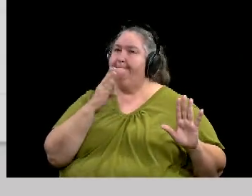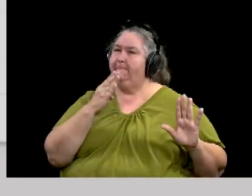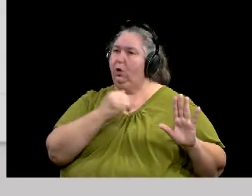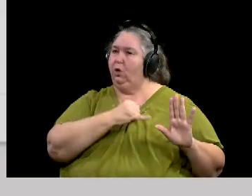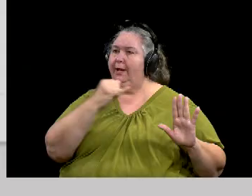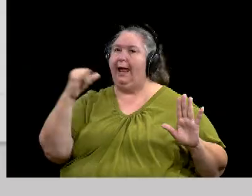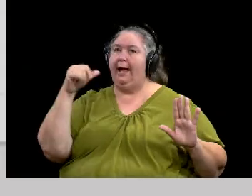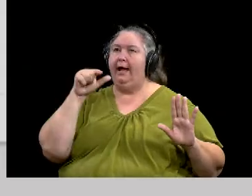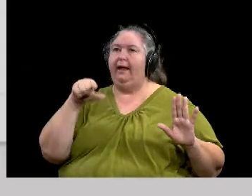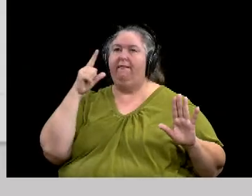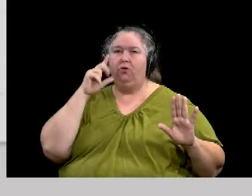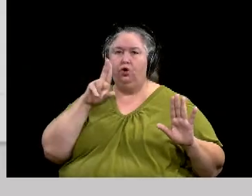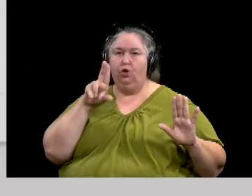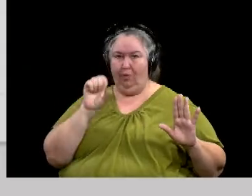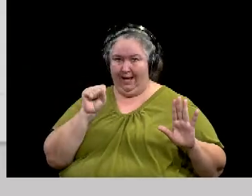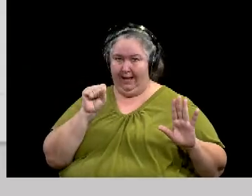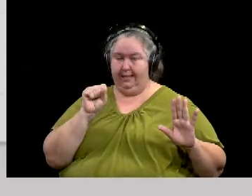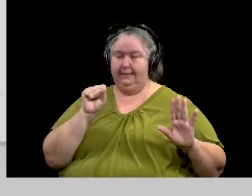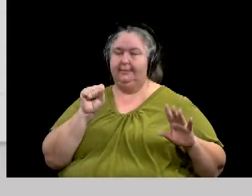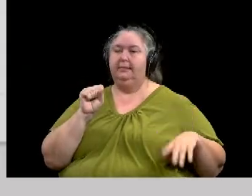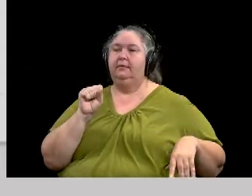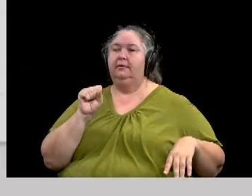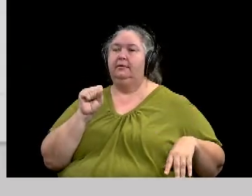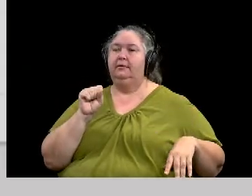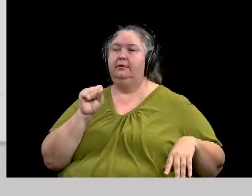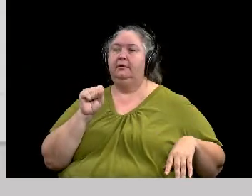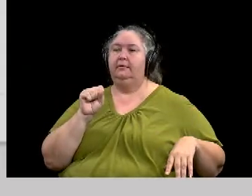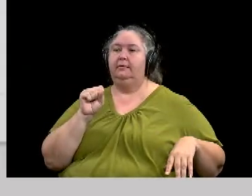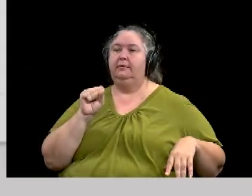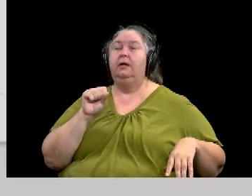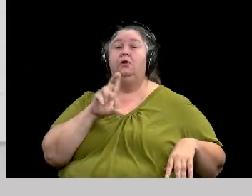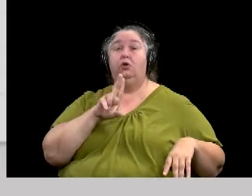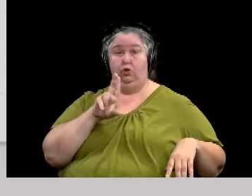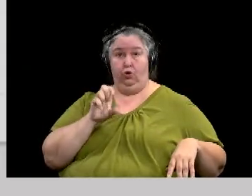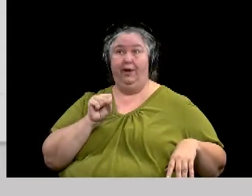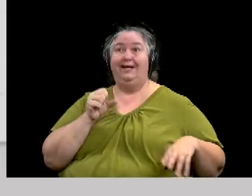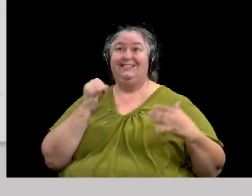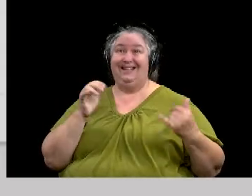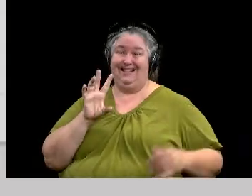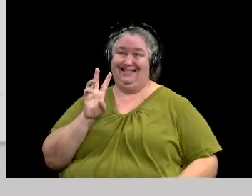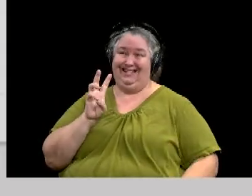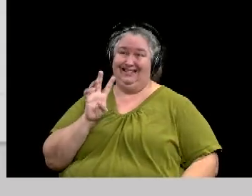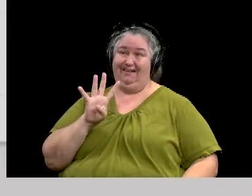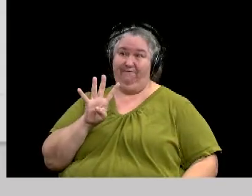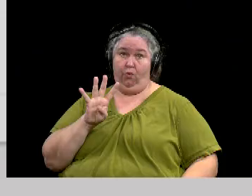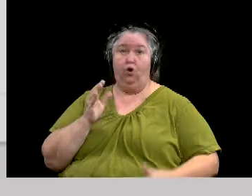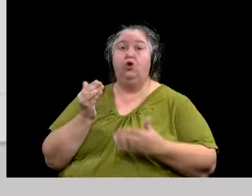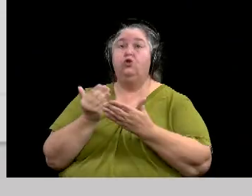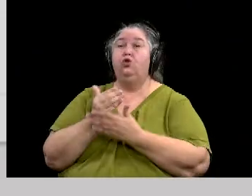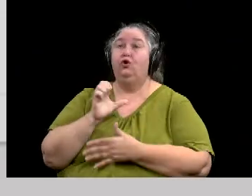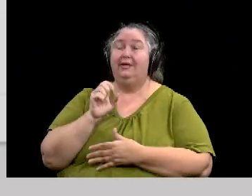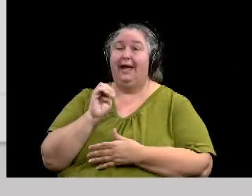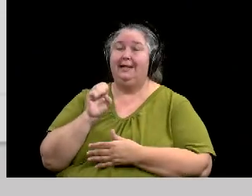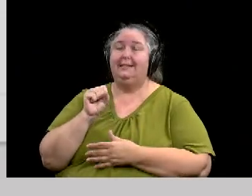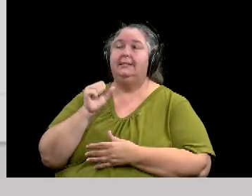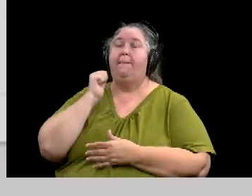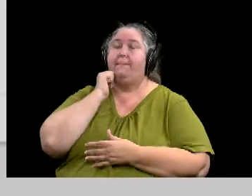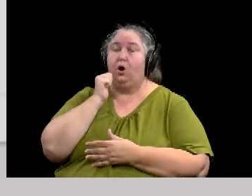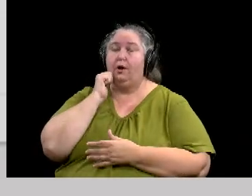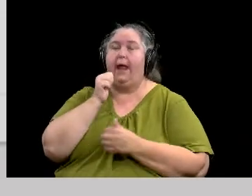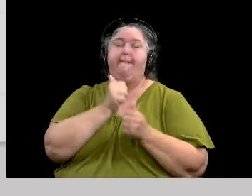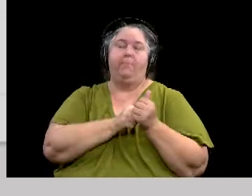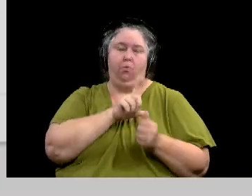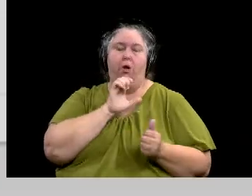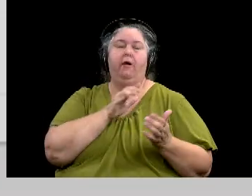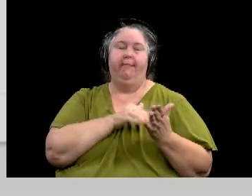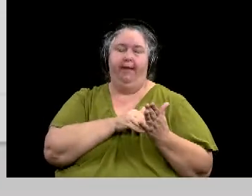see that the United States is now at 64 new cases per day per 100,000 population on a 7-day rolling average.